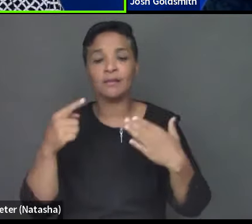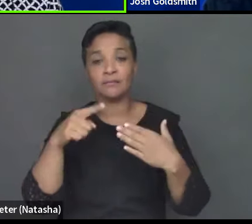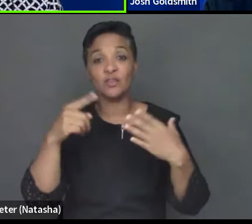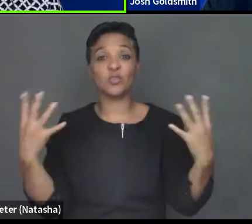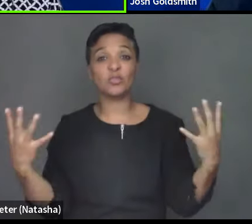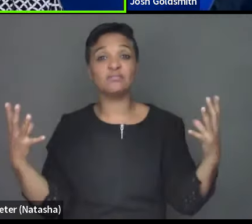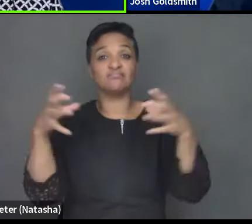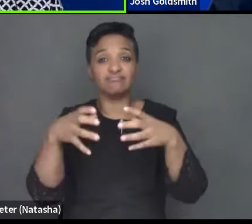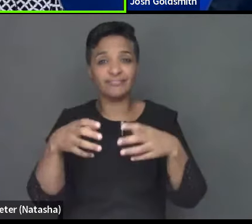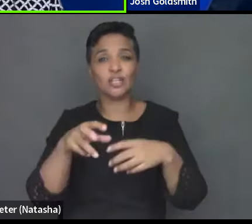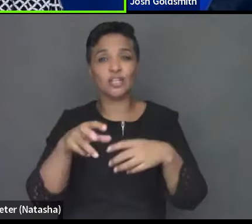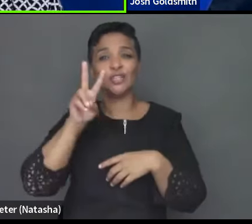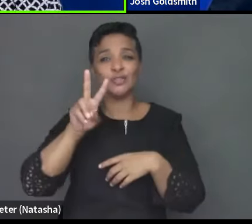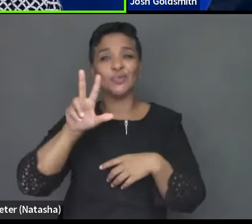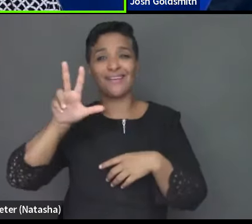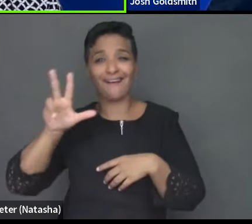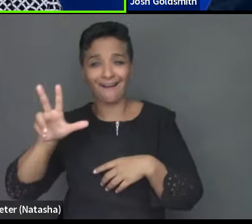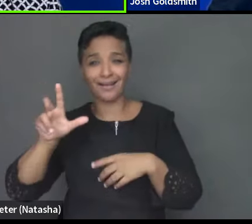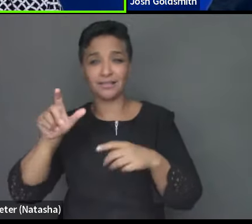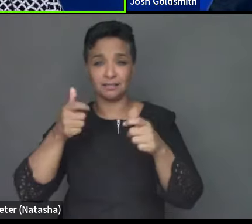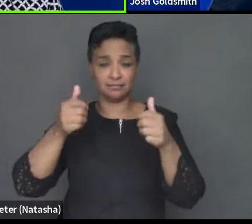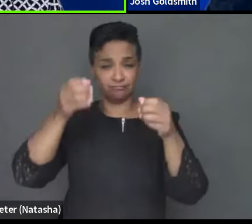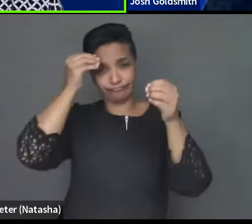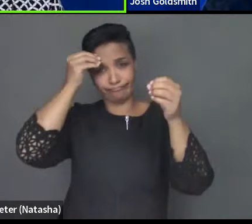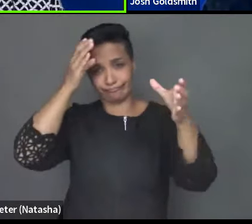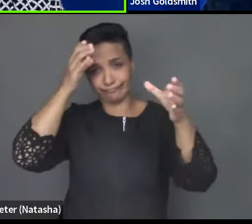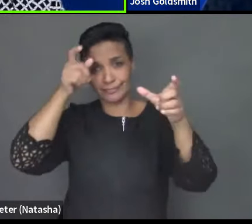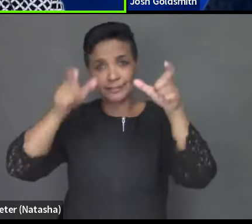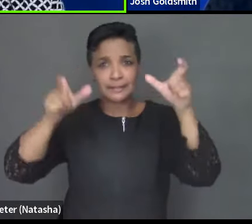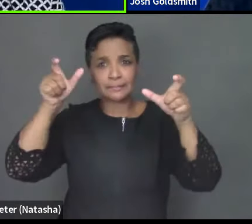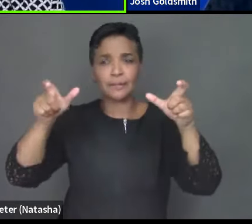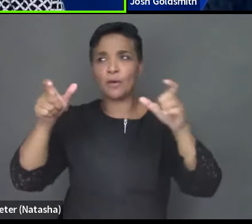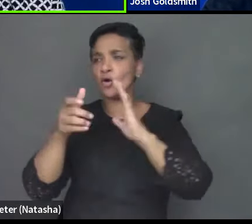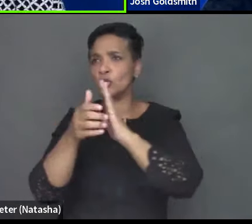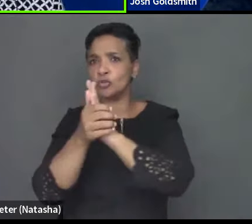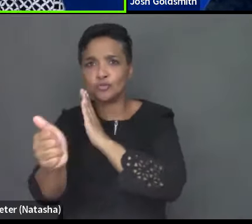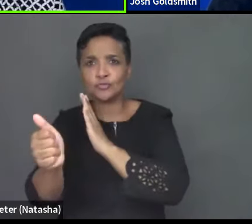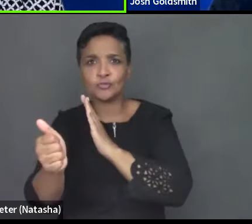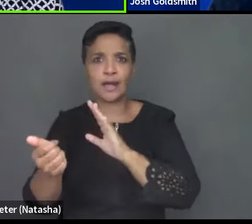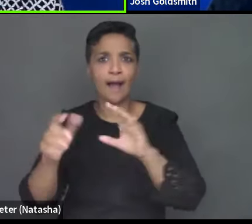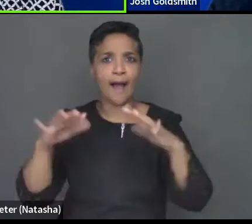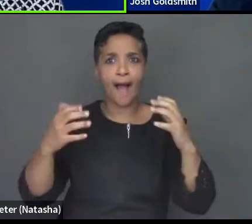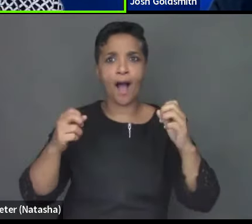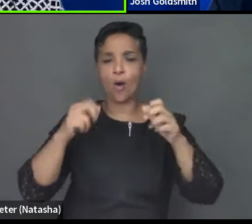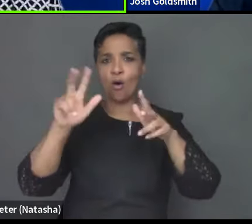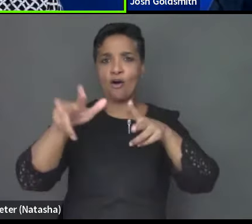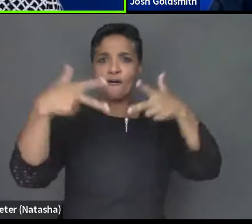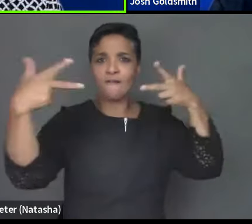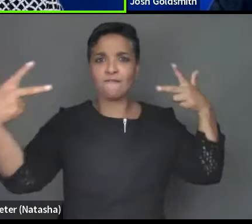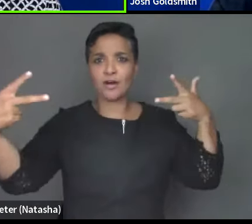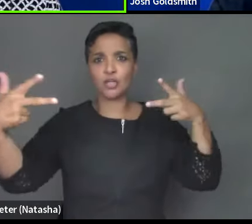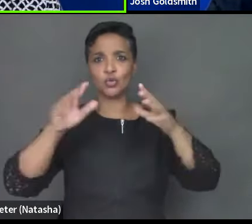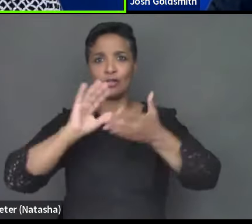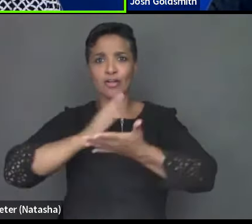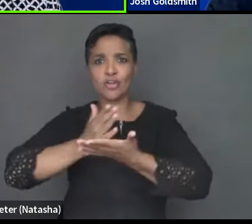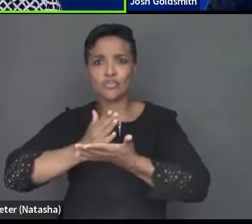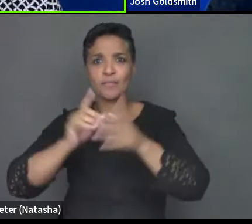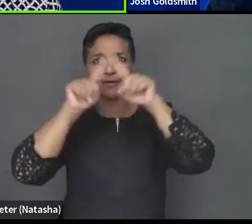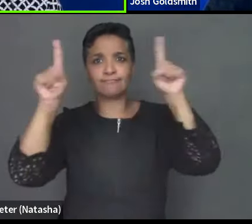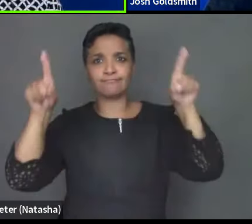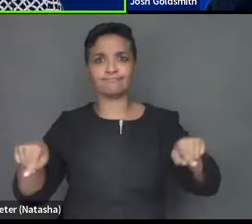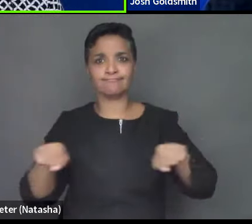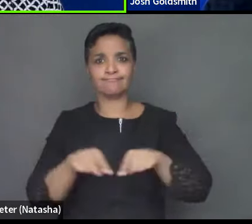to discover the best tools, skills, and strategies for the virtual booth and beyond. That's our little slogan